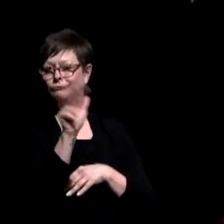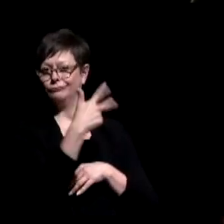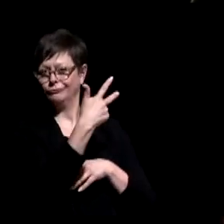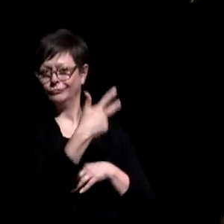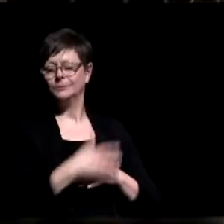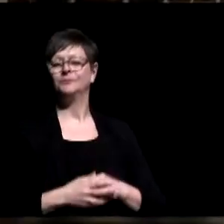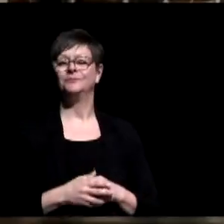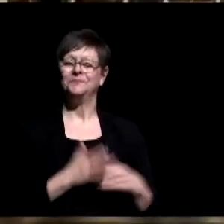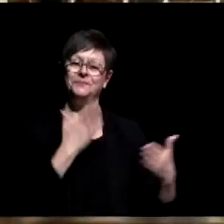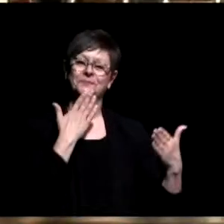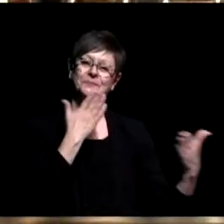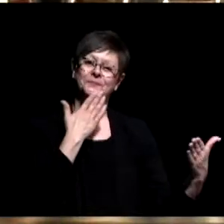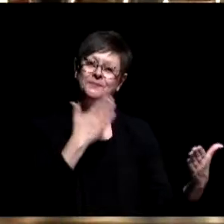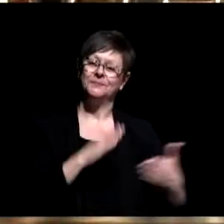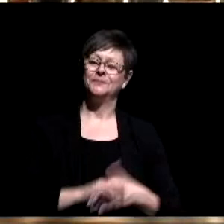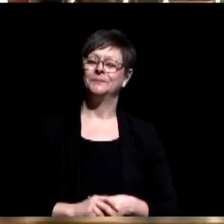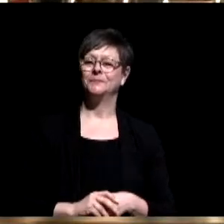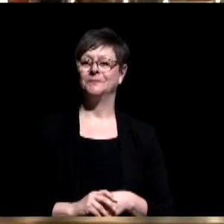Thank you.